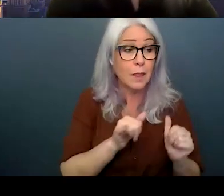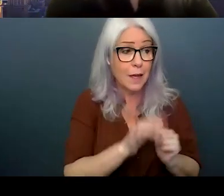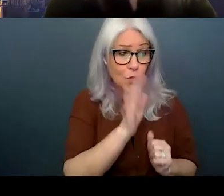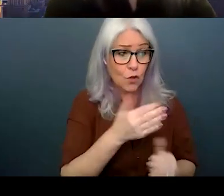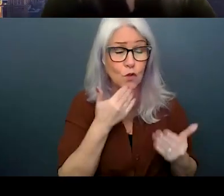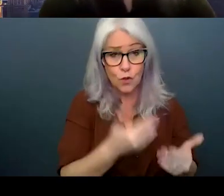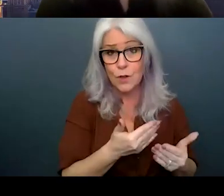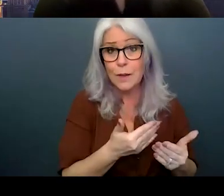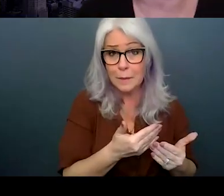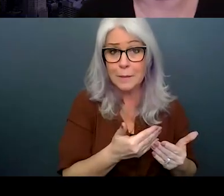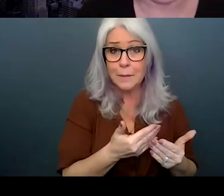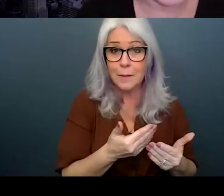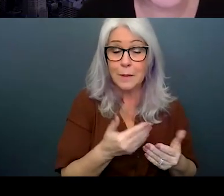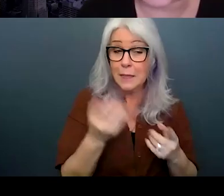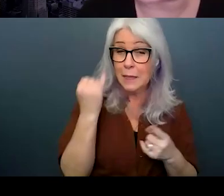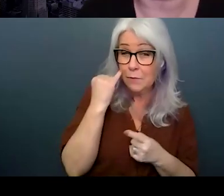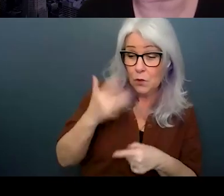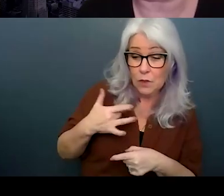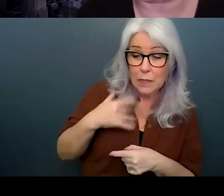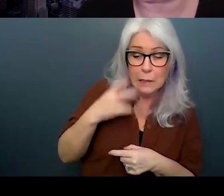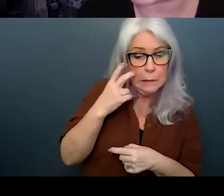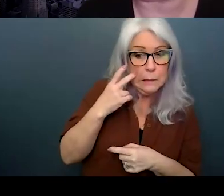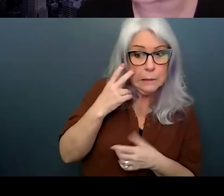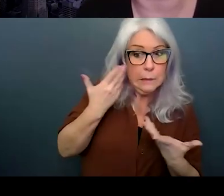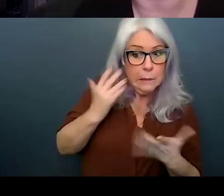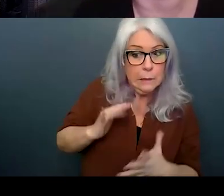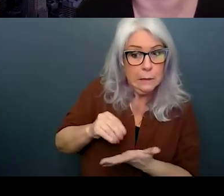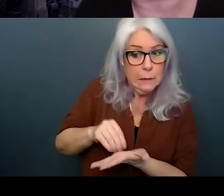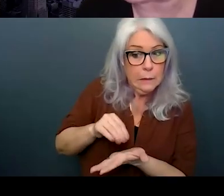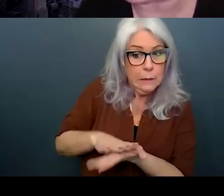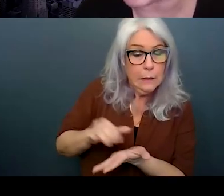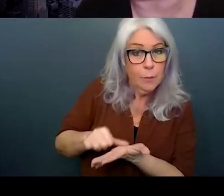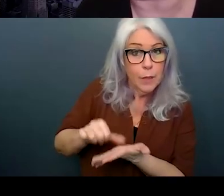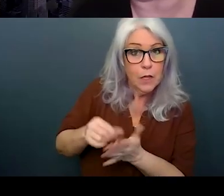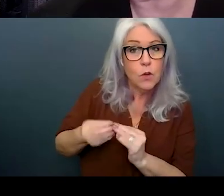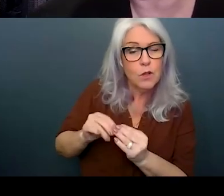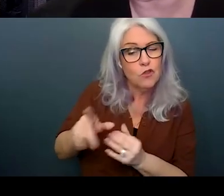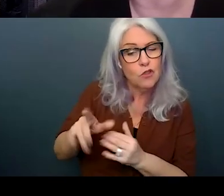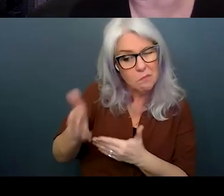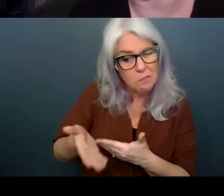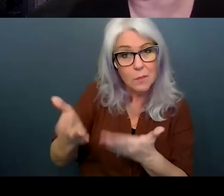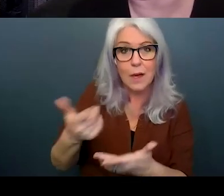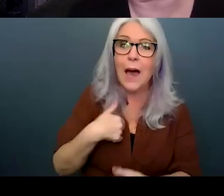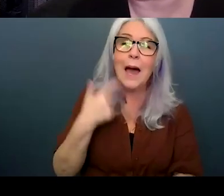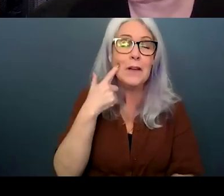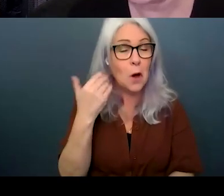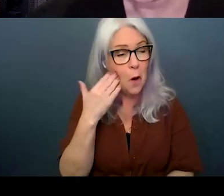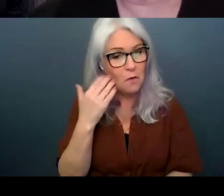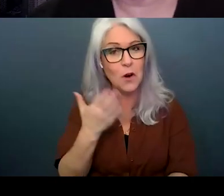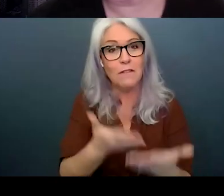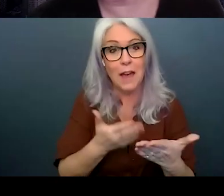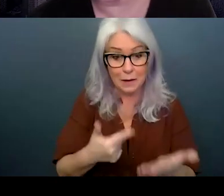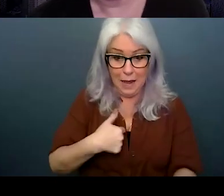When in doubt, I like that. Mhm. Yeah, it was definitely, I know for a fact that I put way more page numbers than I needed